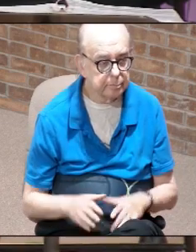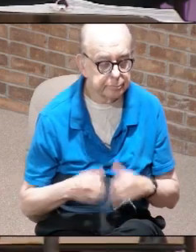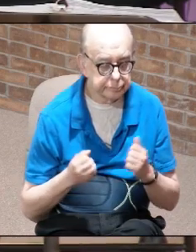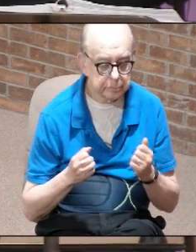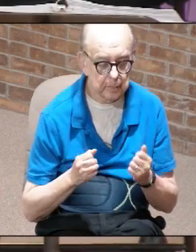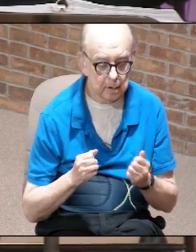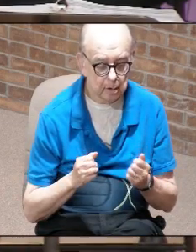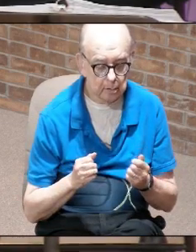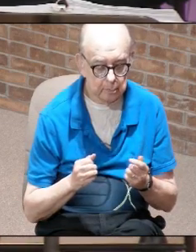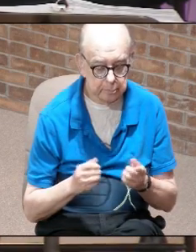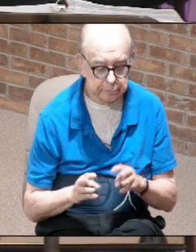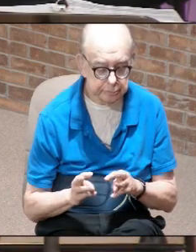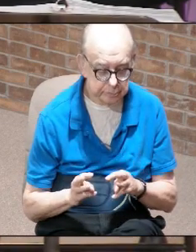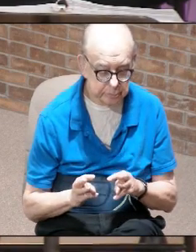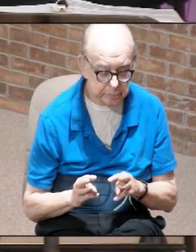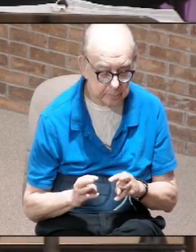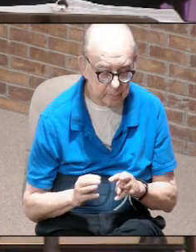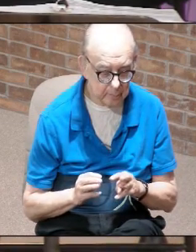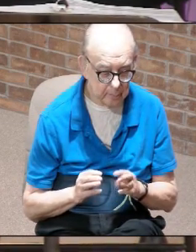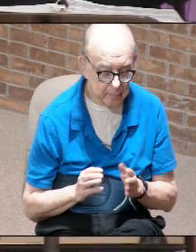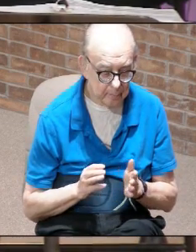Lifestyle changes medically.